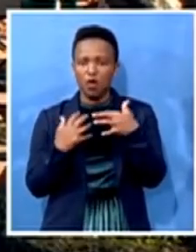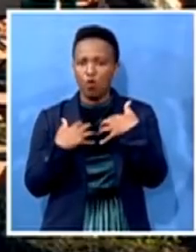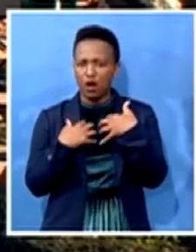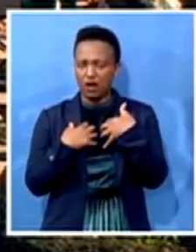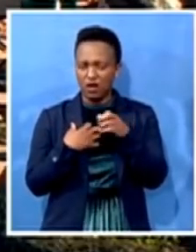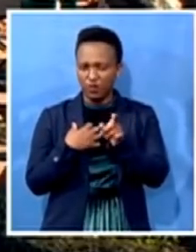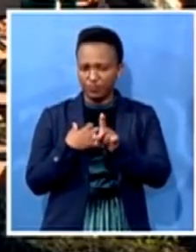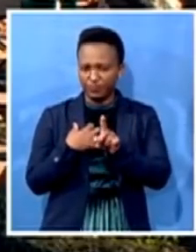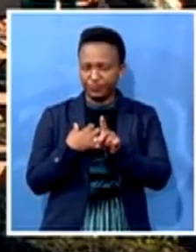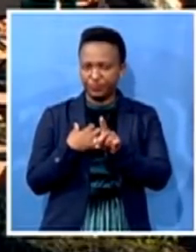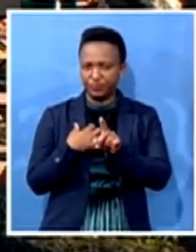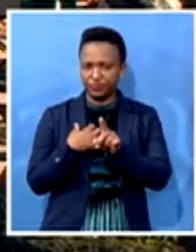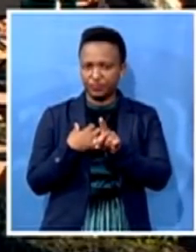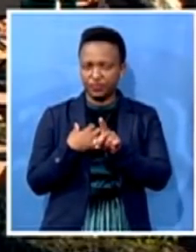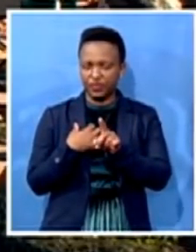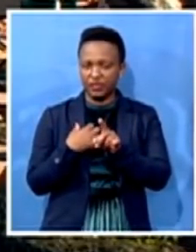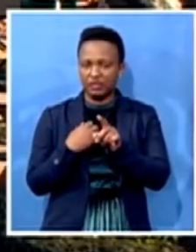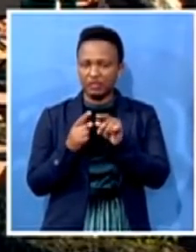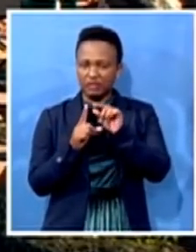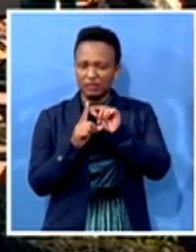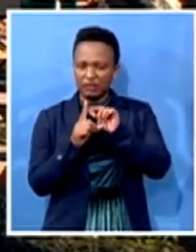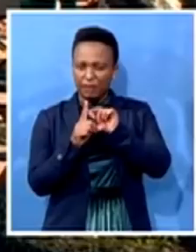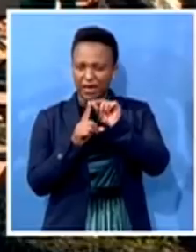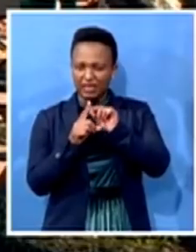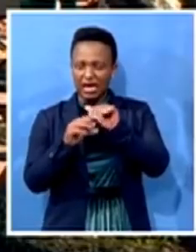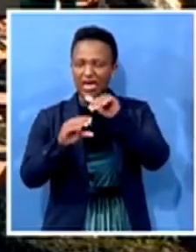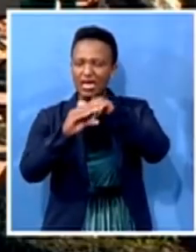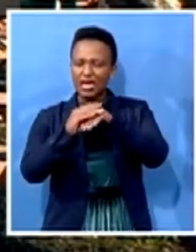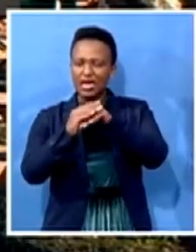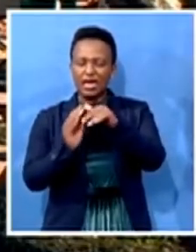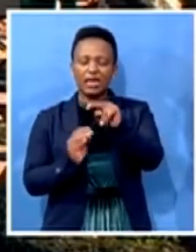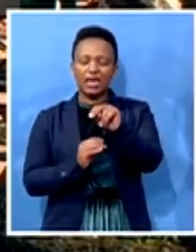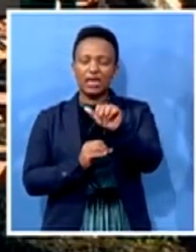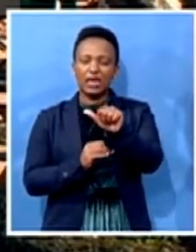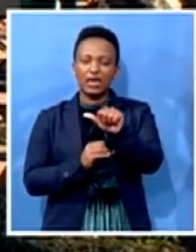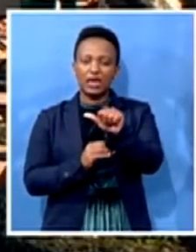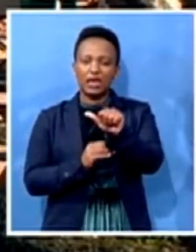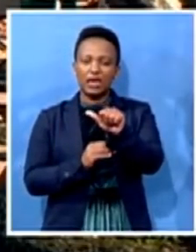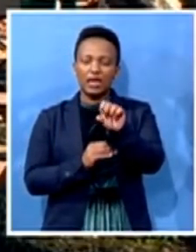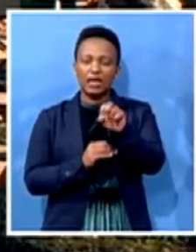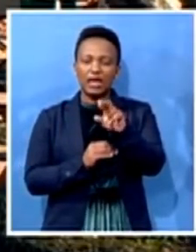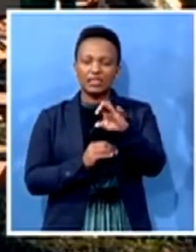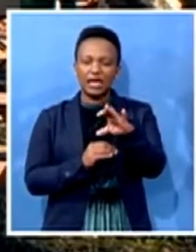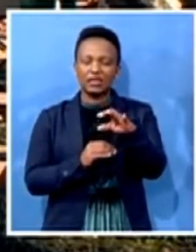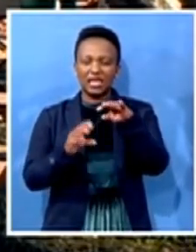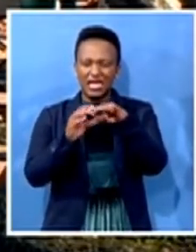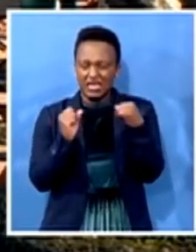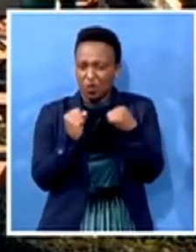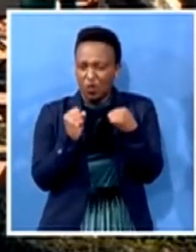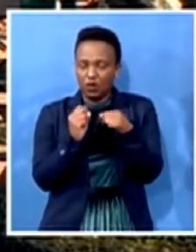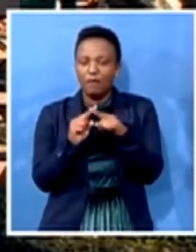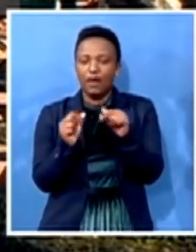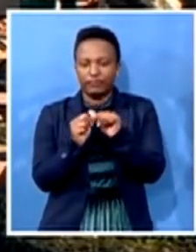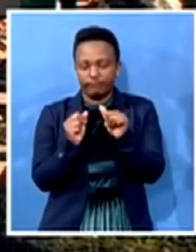temperature inside. But I think the installation of the high vac and all the air conditioning system has actually